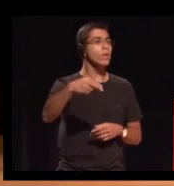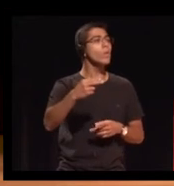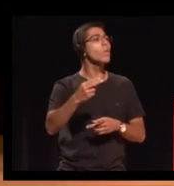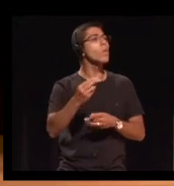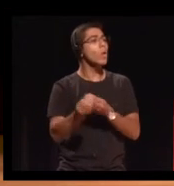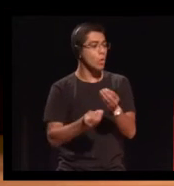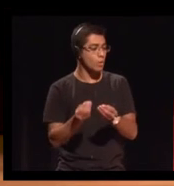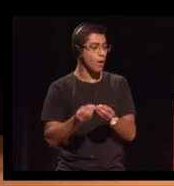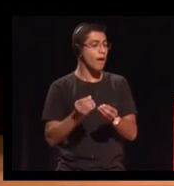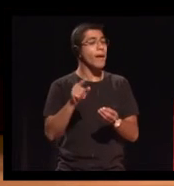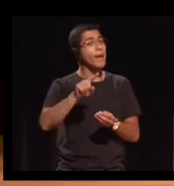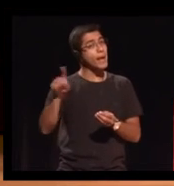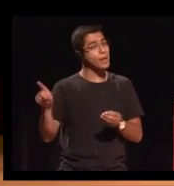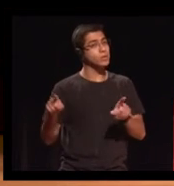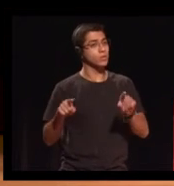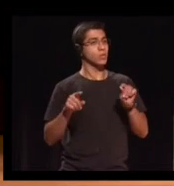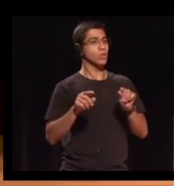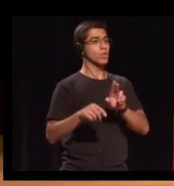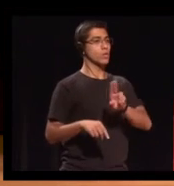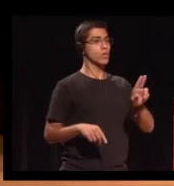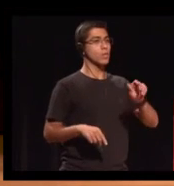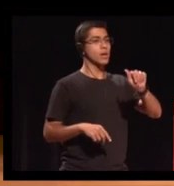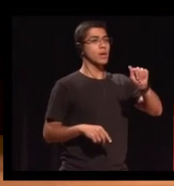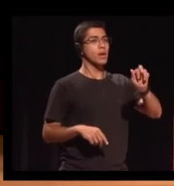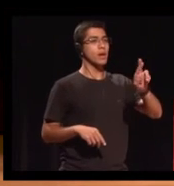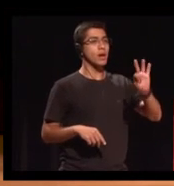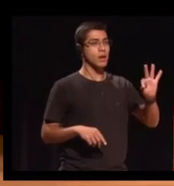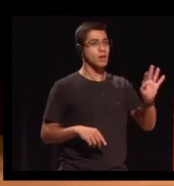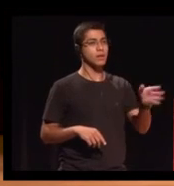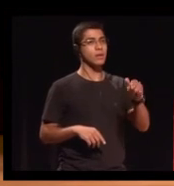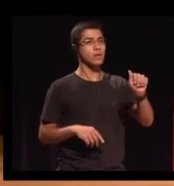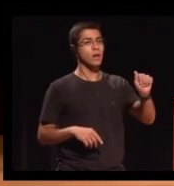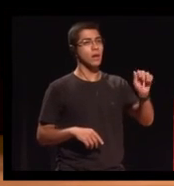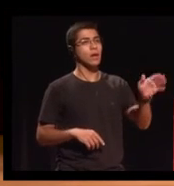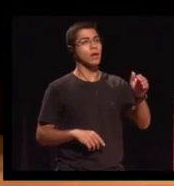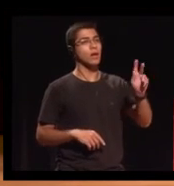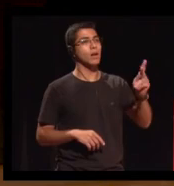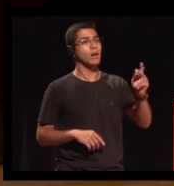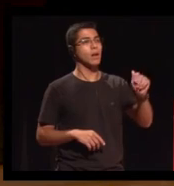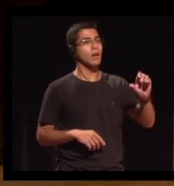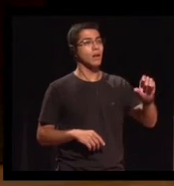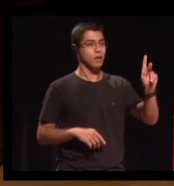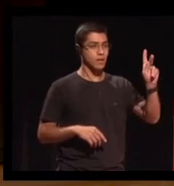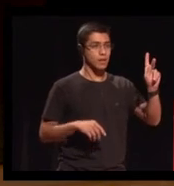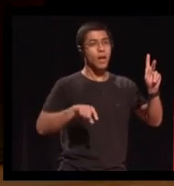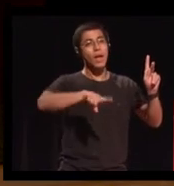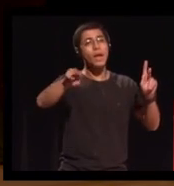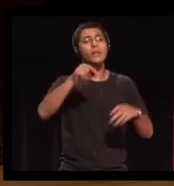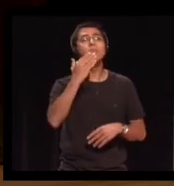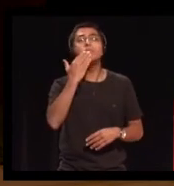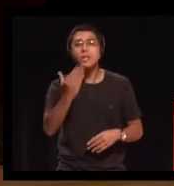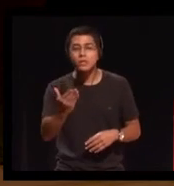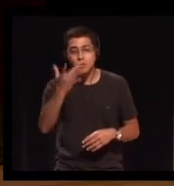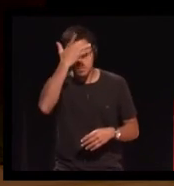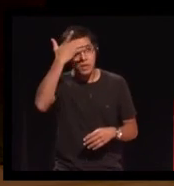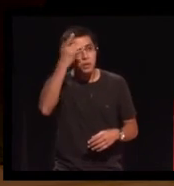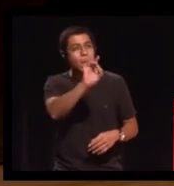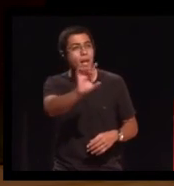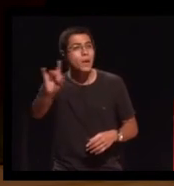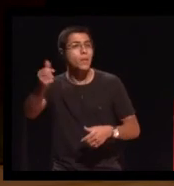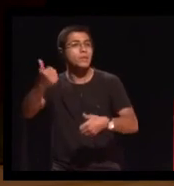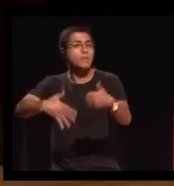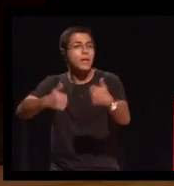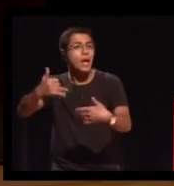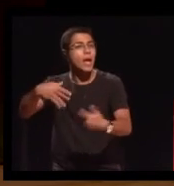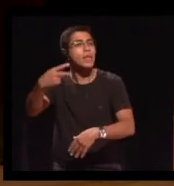open call with a theme and asking people to just submit ideas and tell about their skills. And people who submit are like artists,